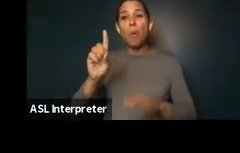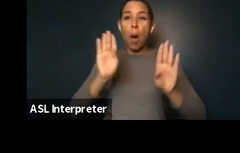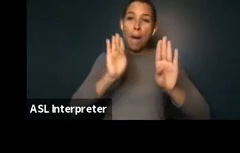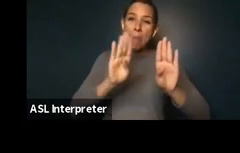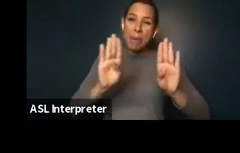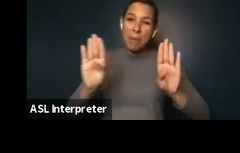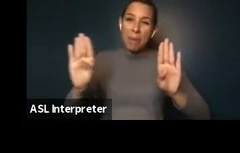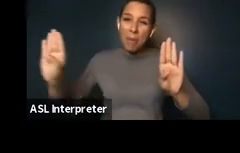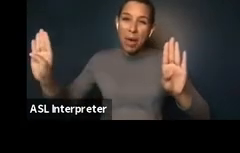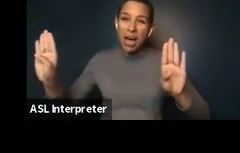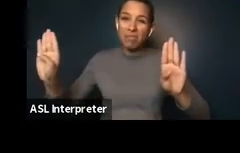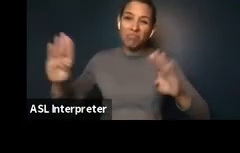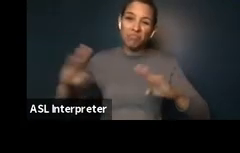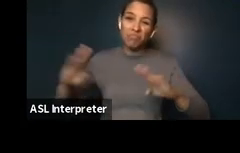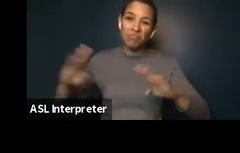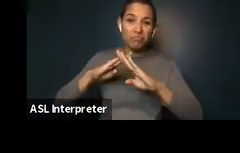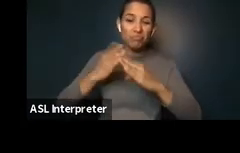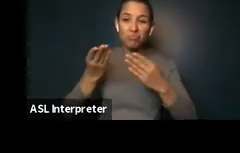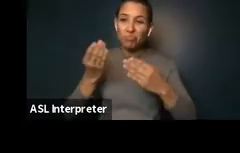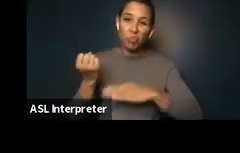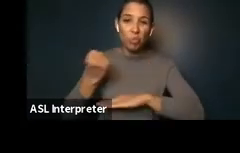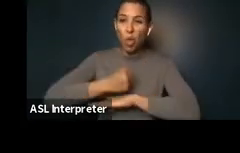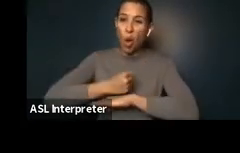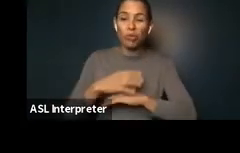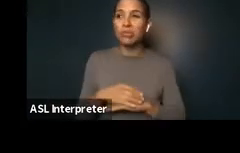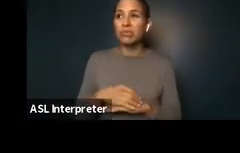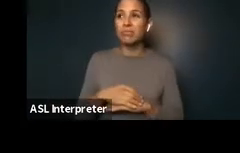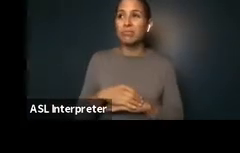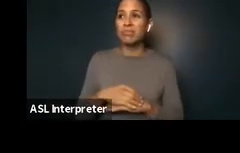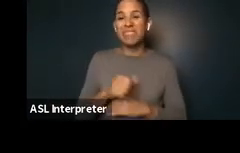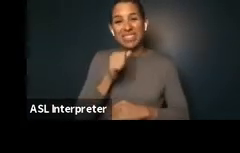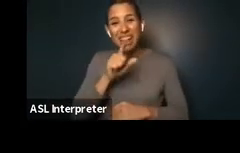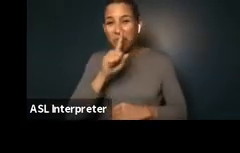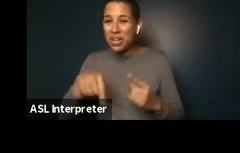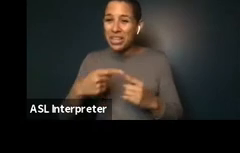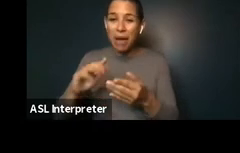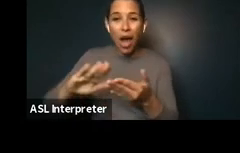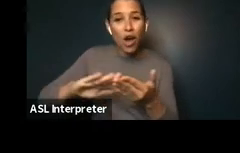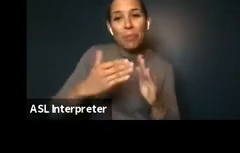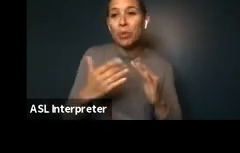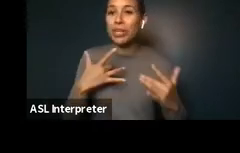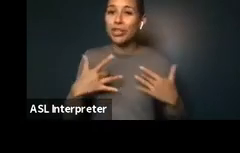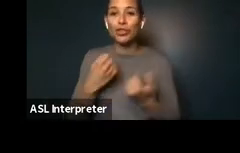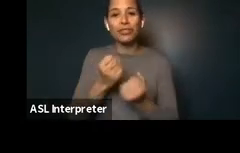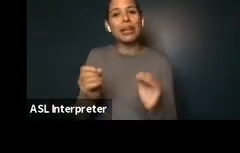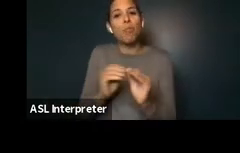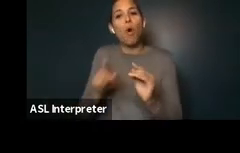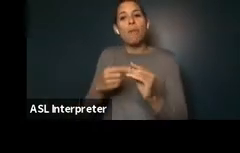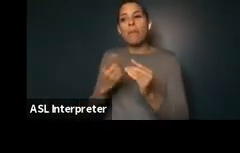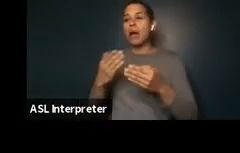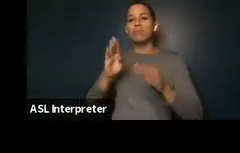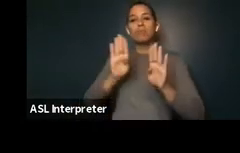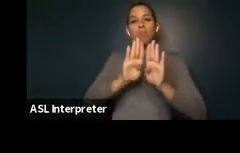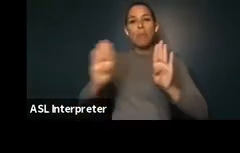stores open. So it's not really about neighborhood, um, community concerns or safety. So all of that stuff was